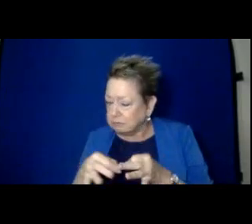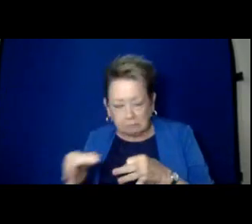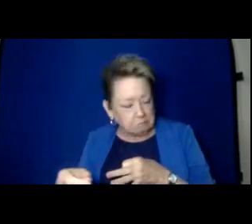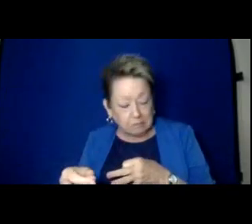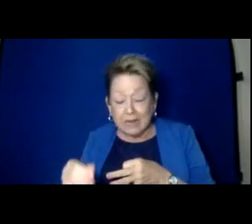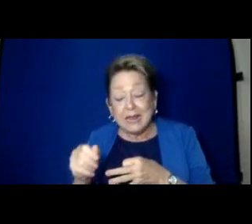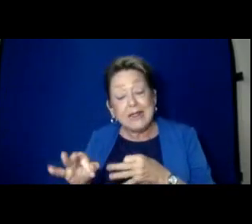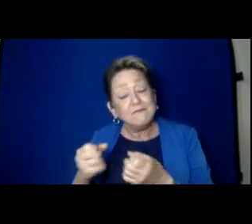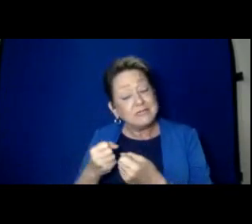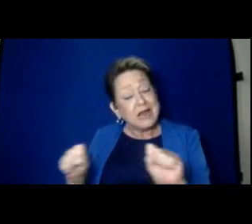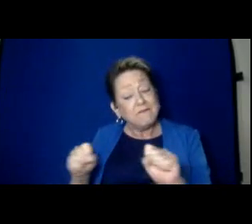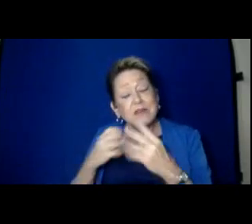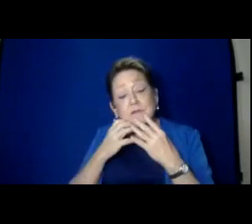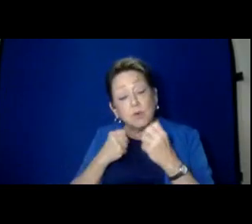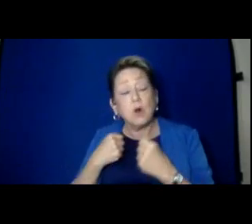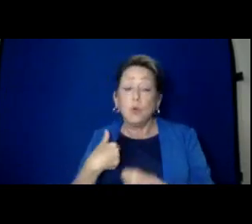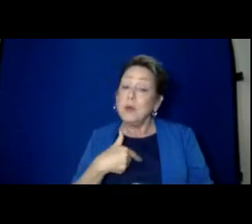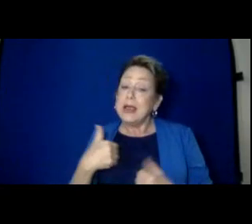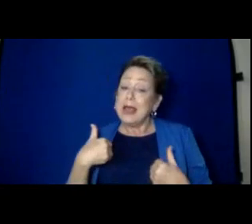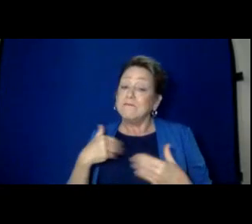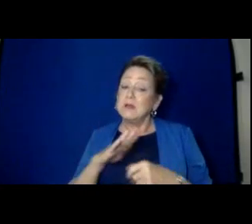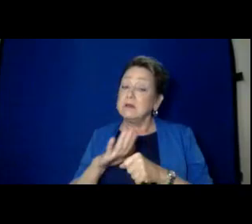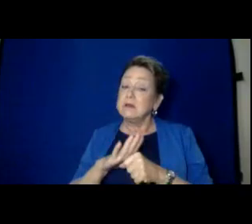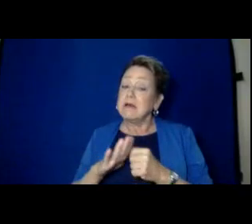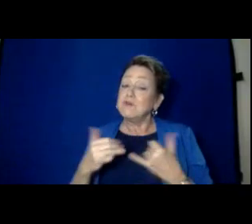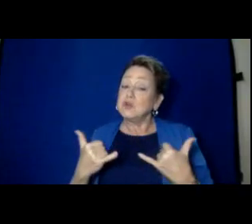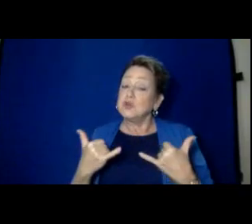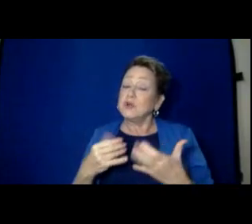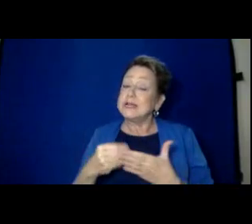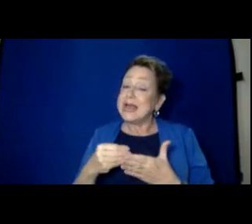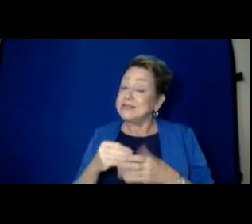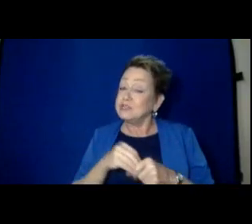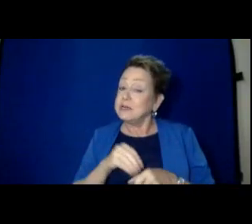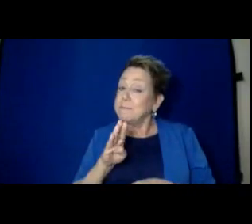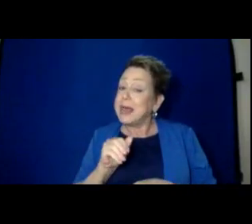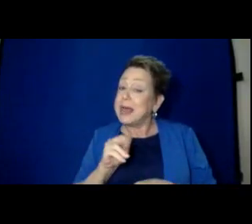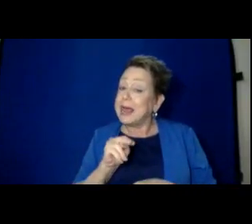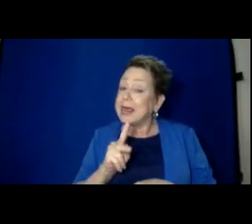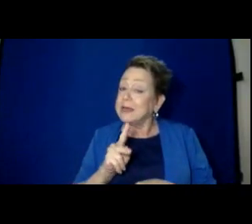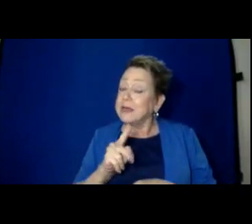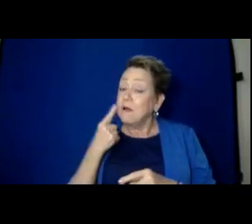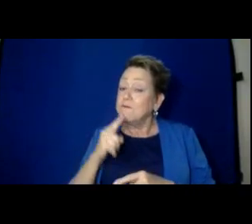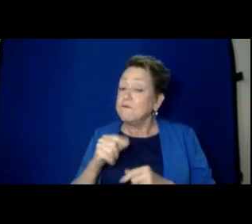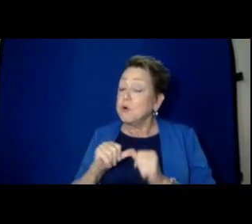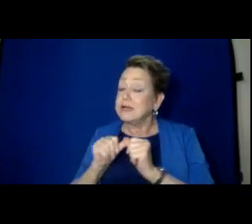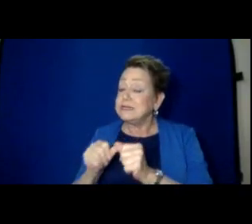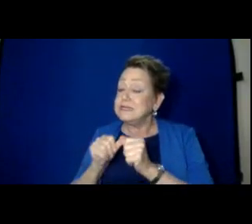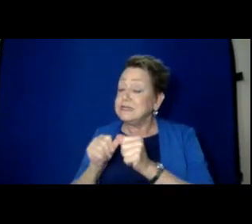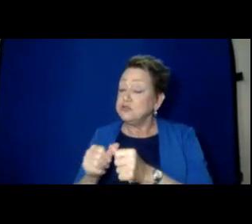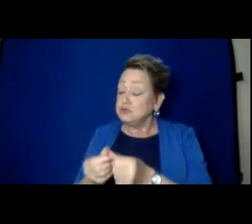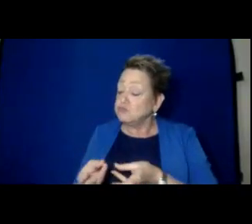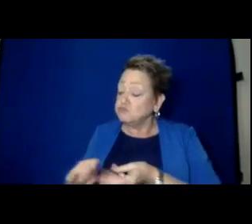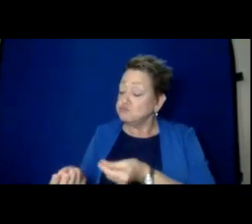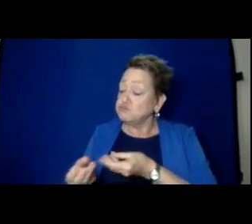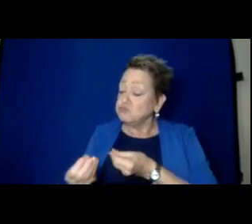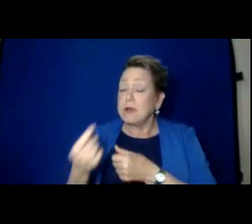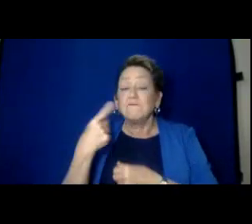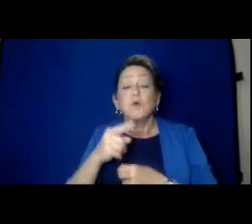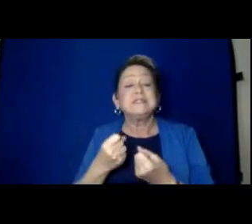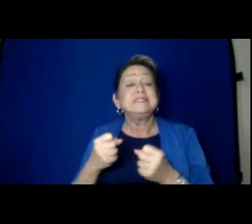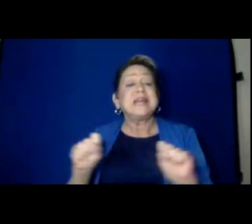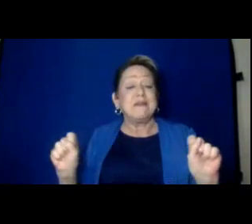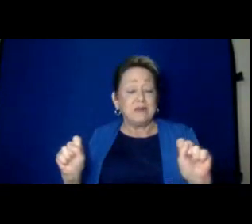that was safety critical, we have enough current cash in the bank to continue cash flowing anything safety critical,